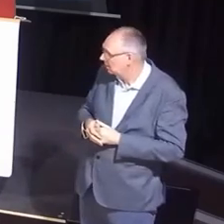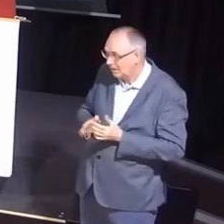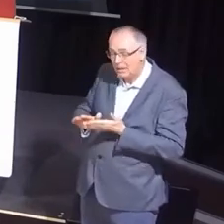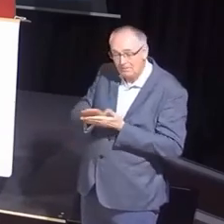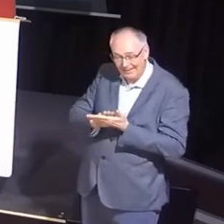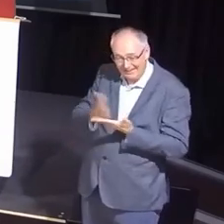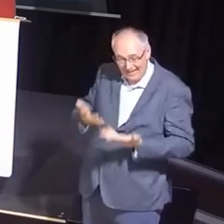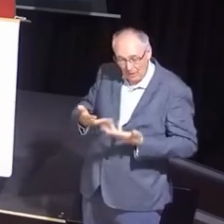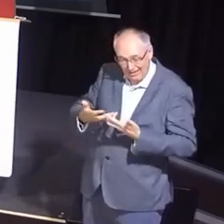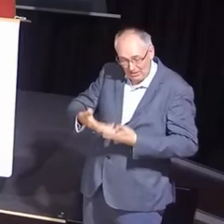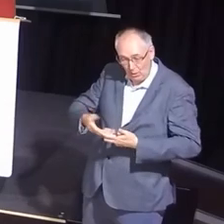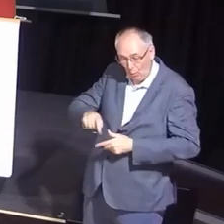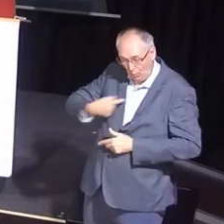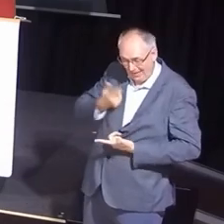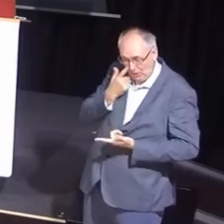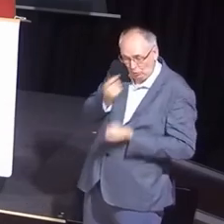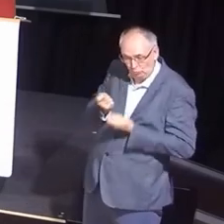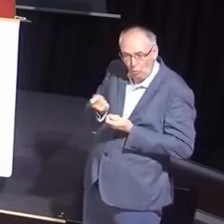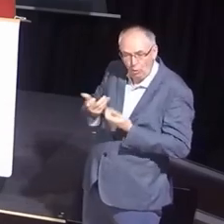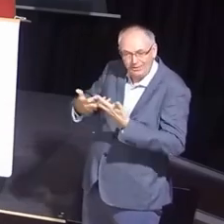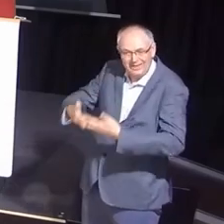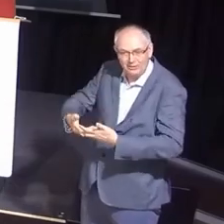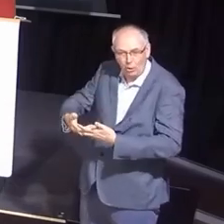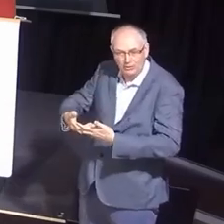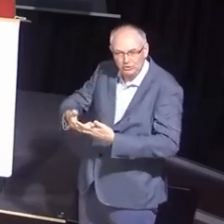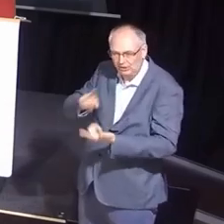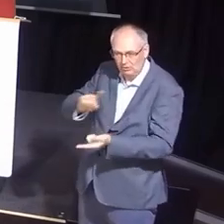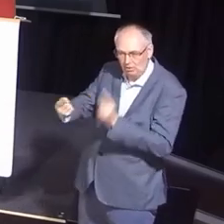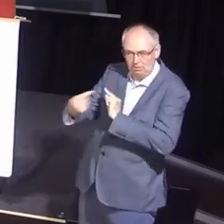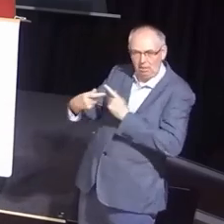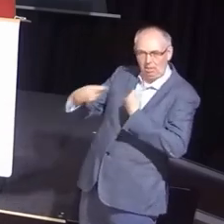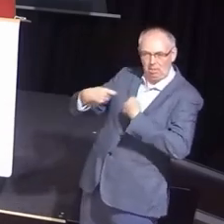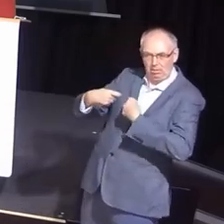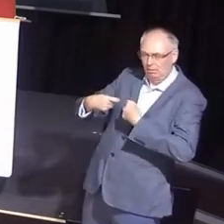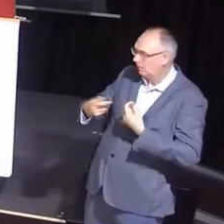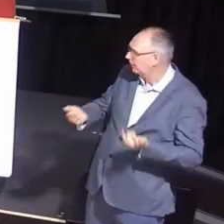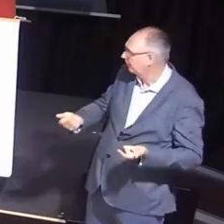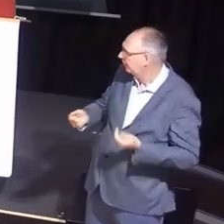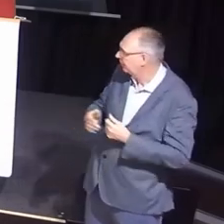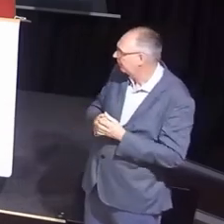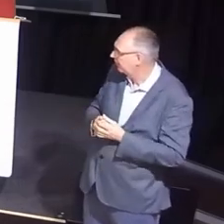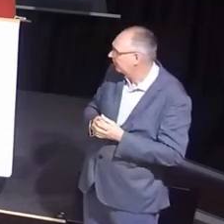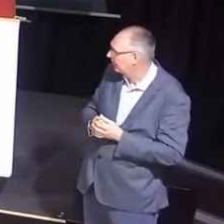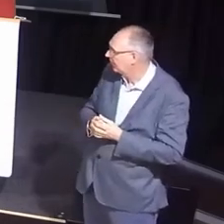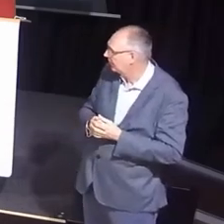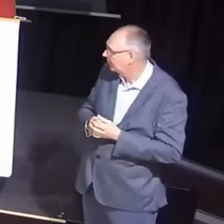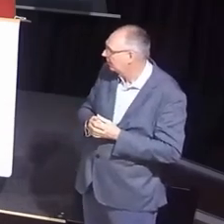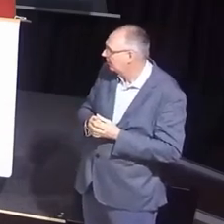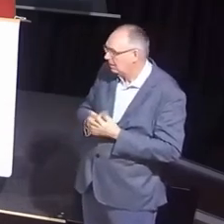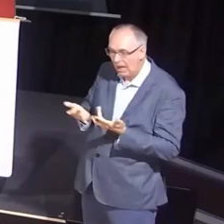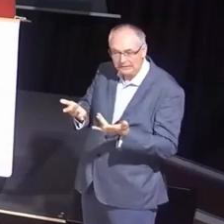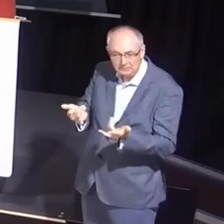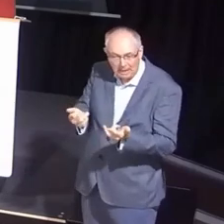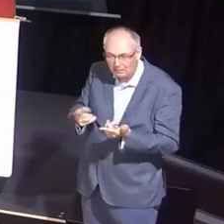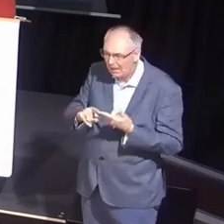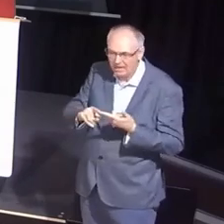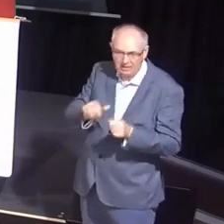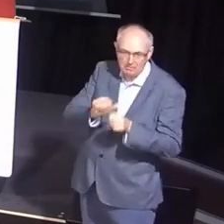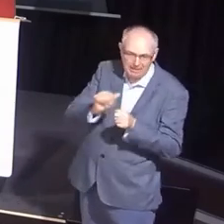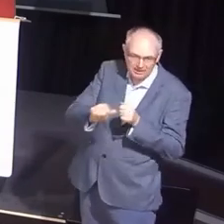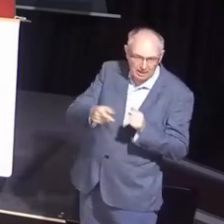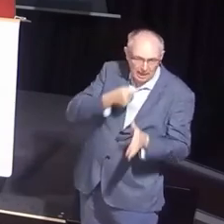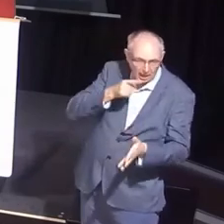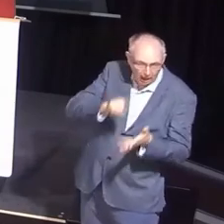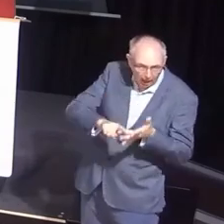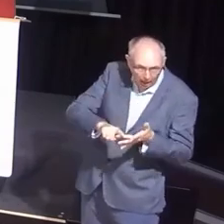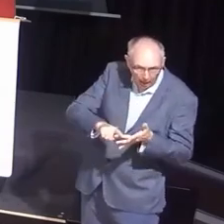person who's programming it. So from the games like Spider-Man, different things, if there was actually better integrated AI and machine learning to actually